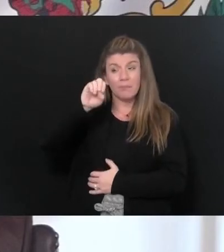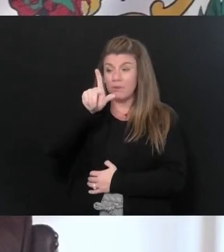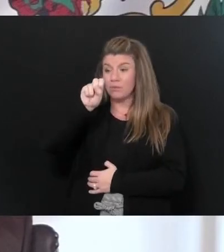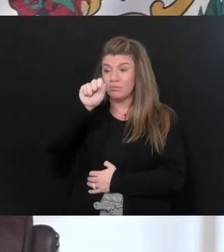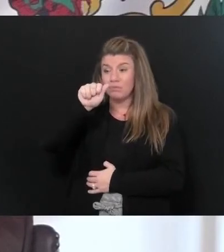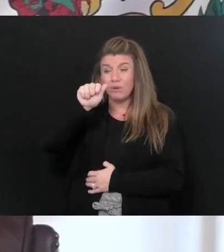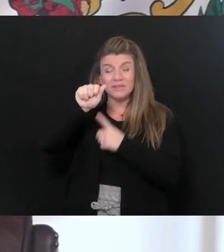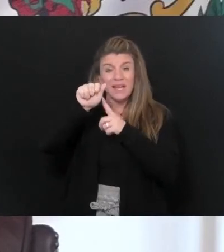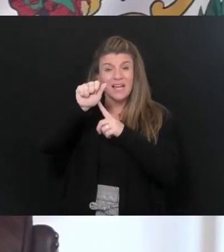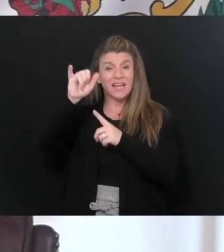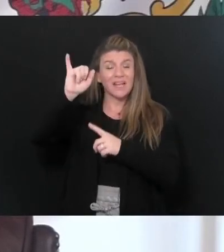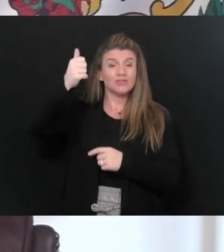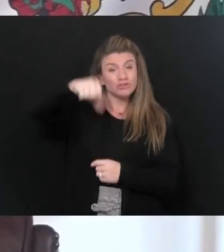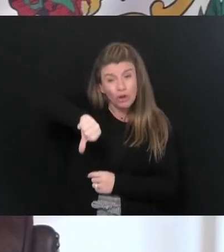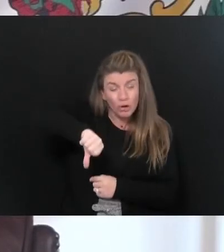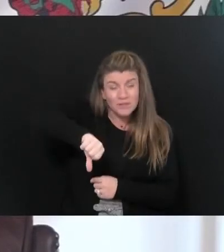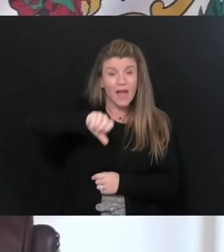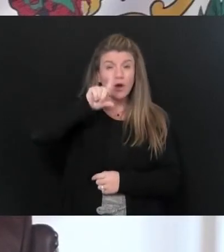a $1.8